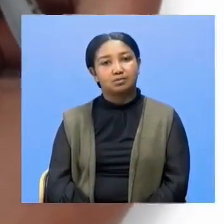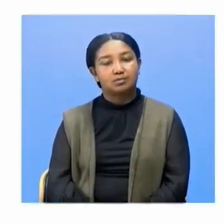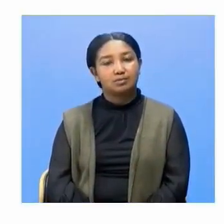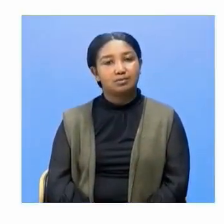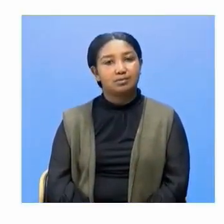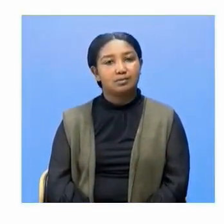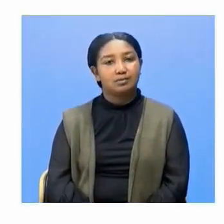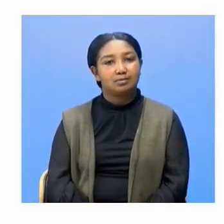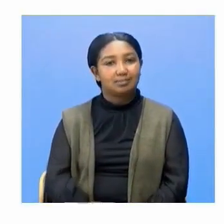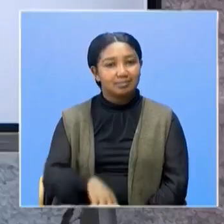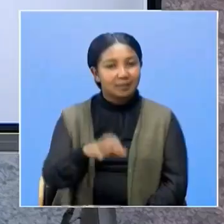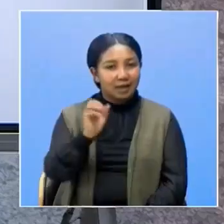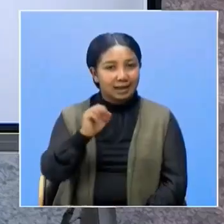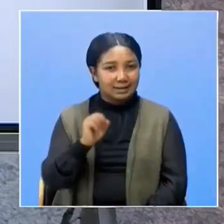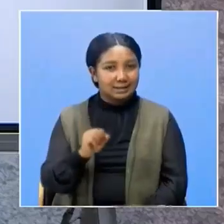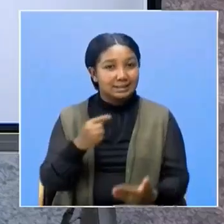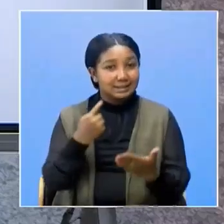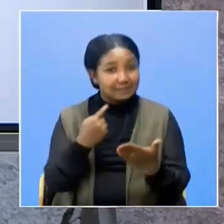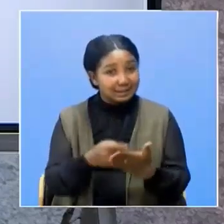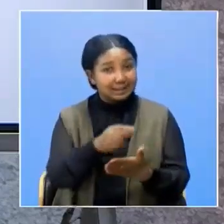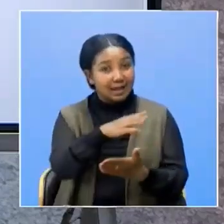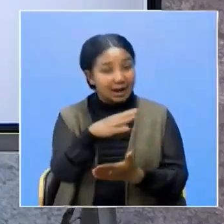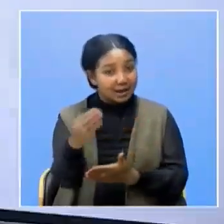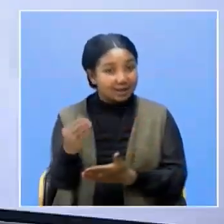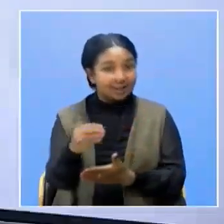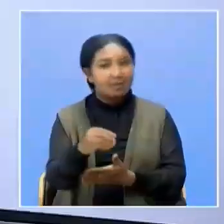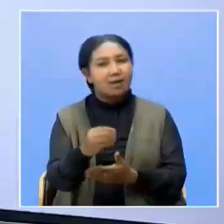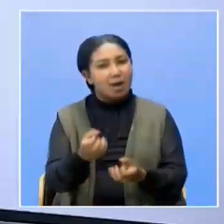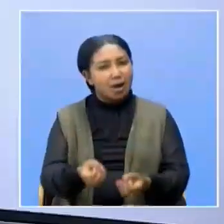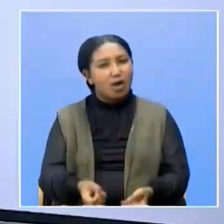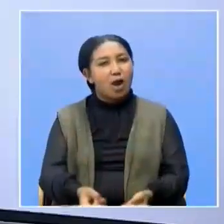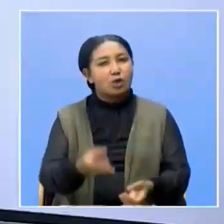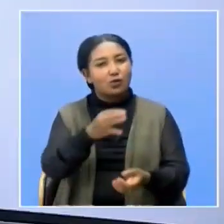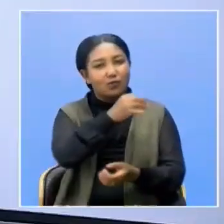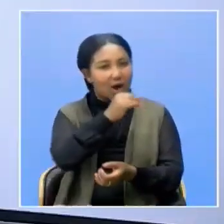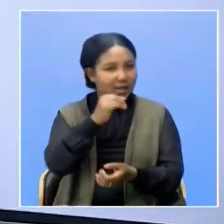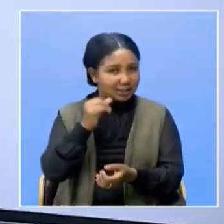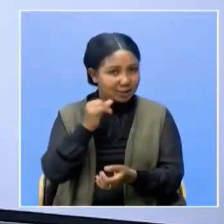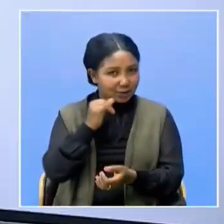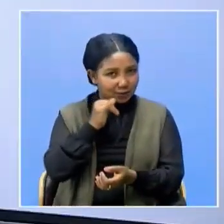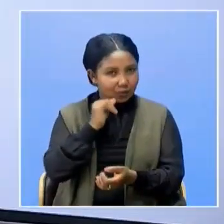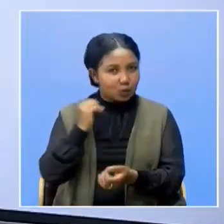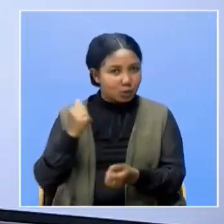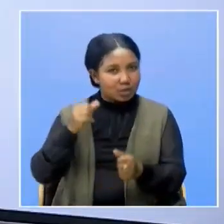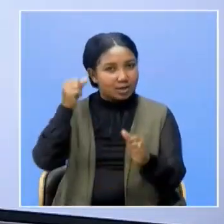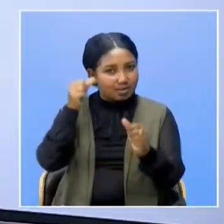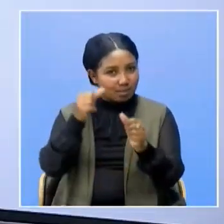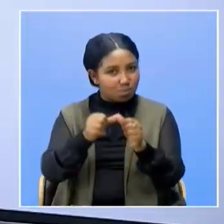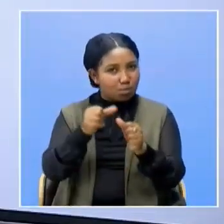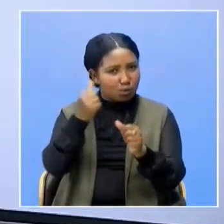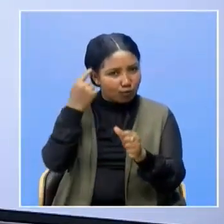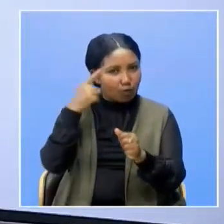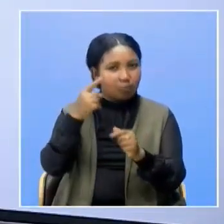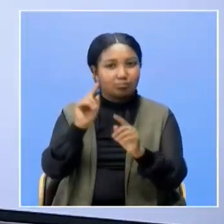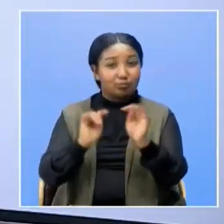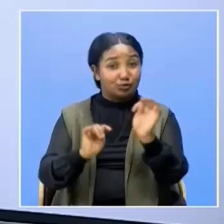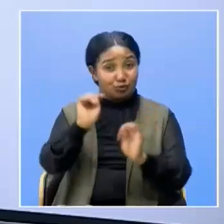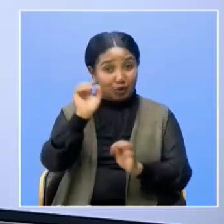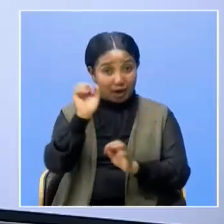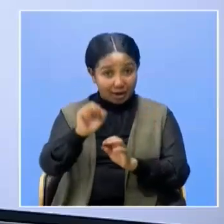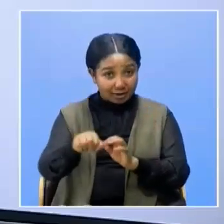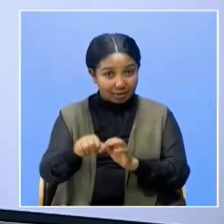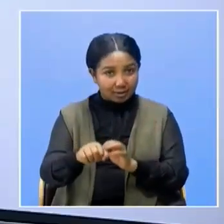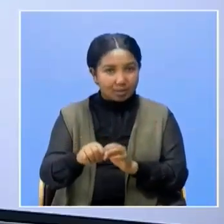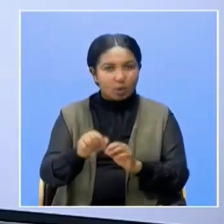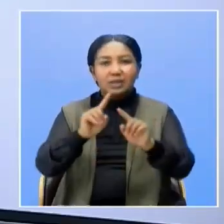Louder. Yes, this and a lot of adjectives we remember from the story. Yes?